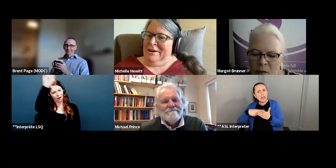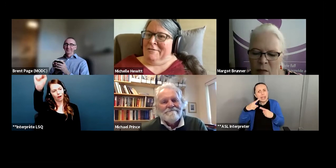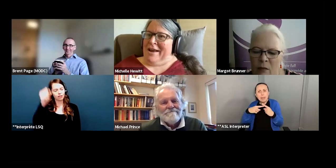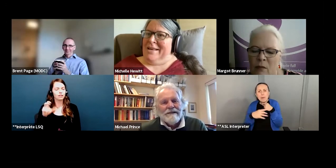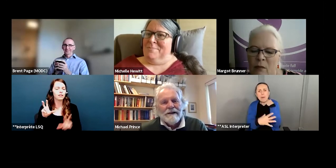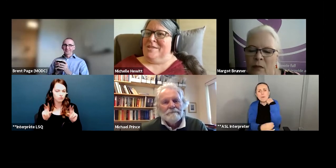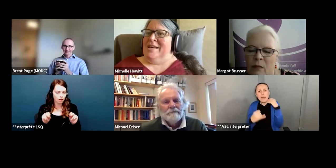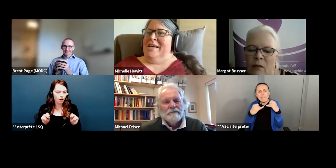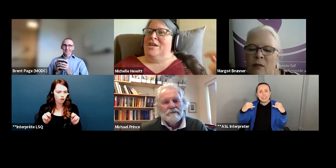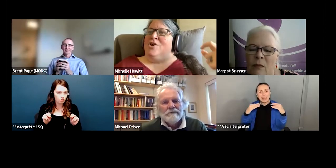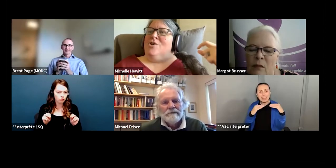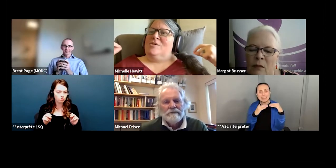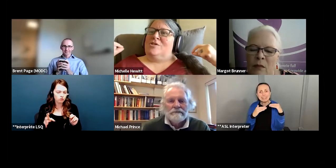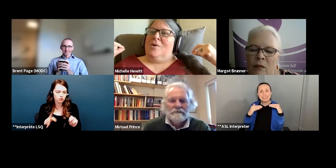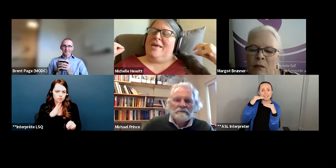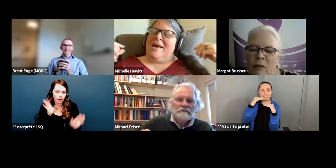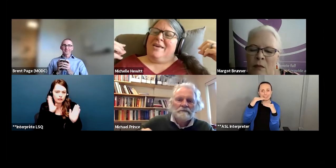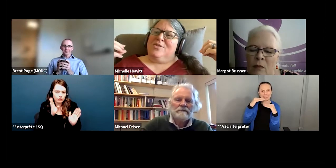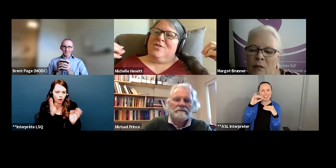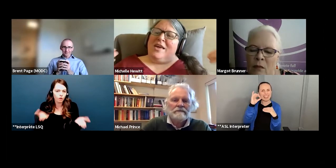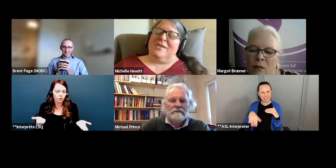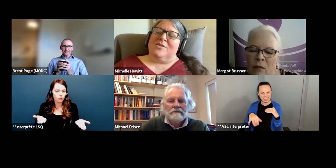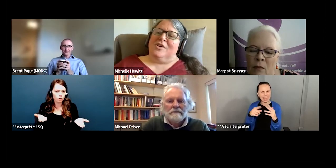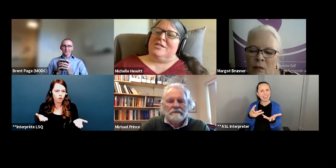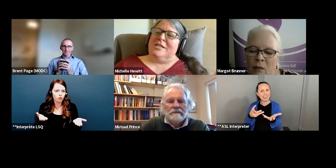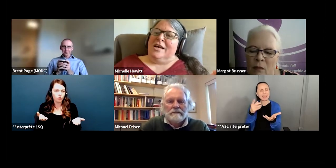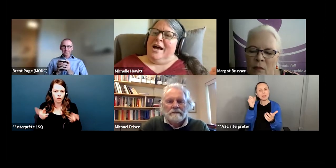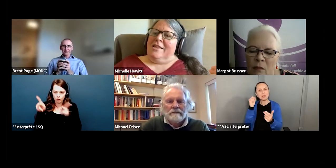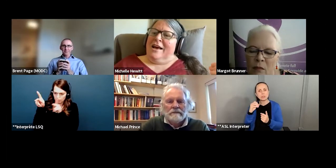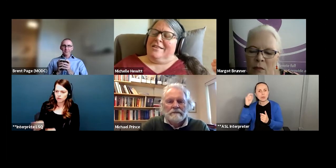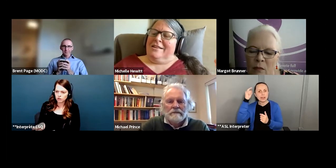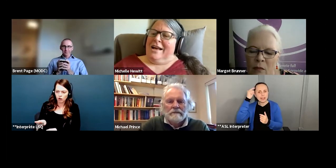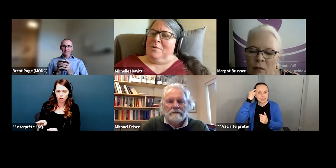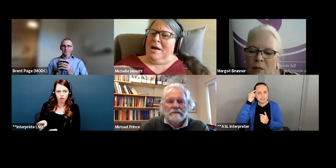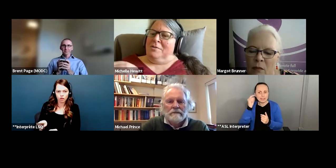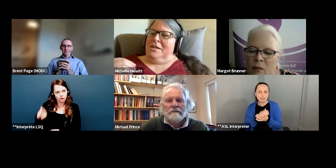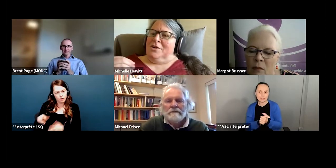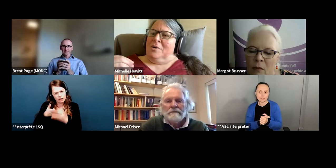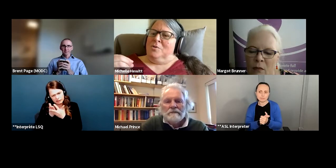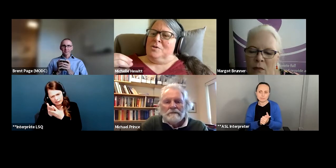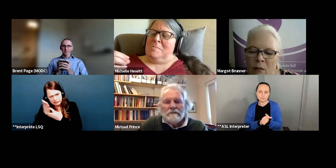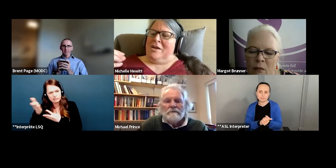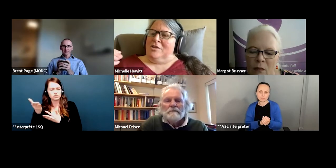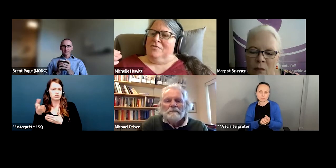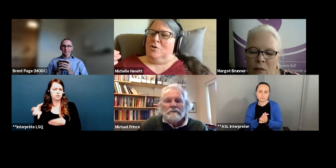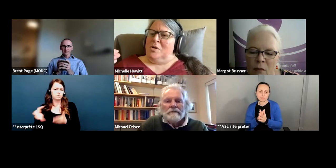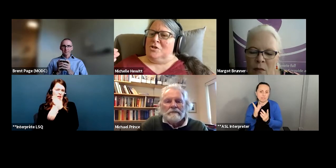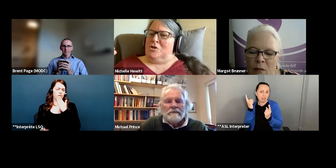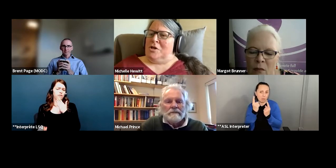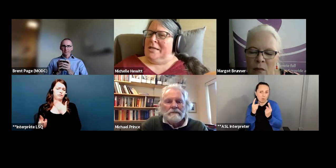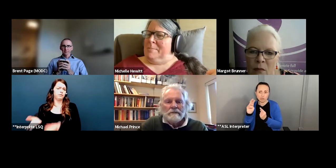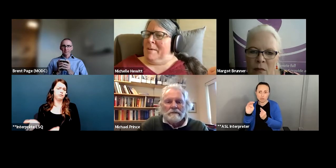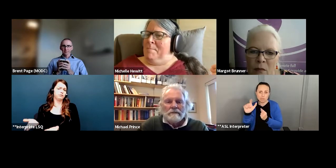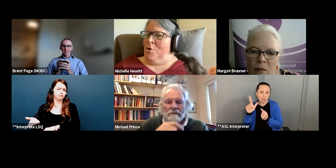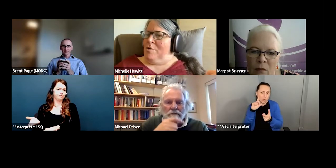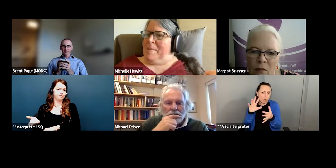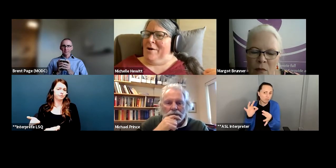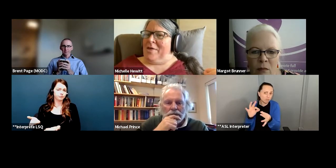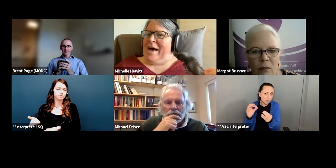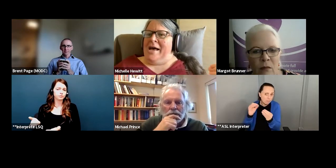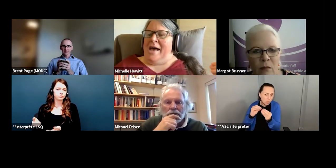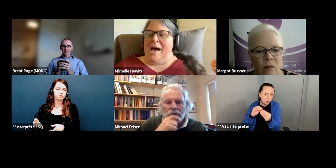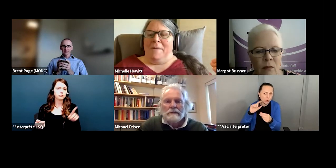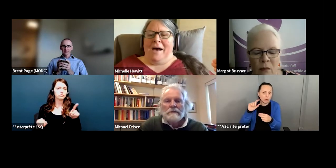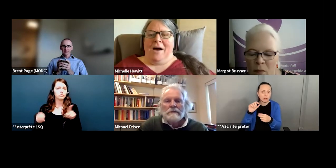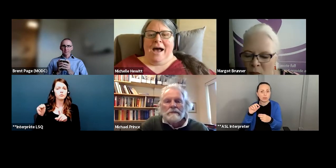line, right? So I think that I wonder, Michael, if you'd want to talk a little bit more